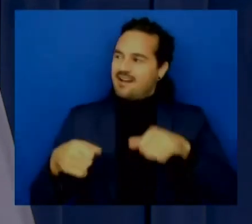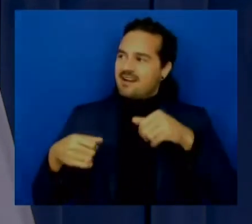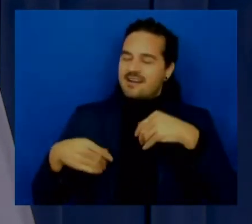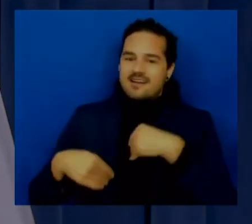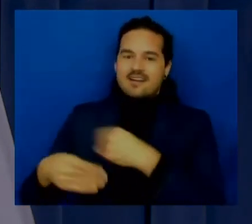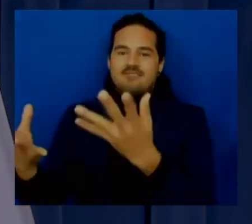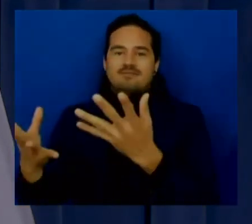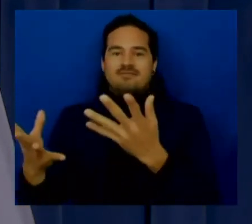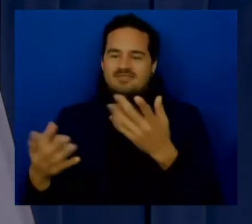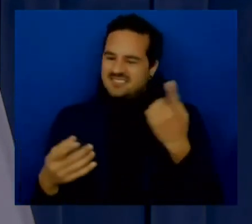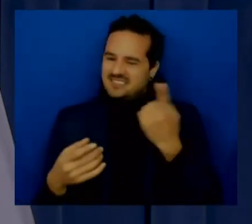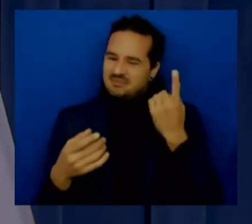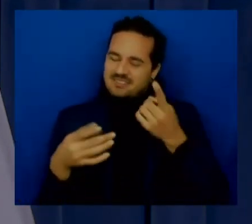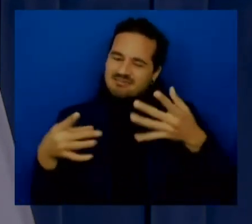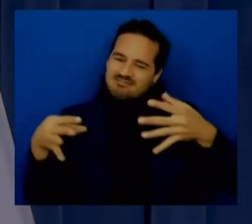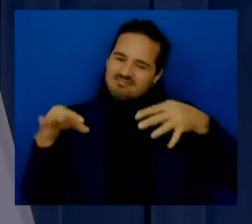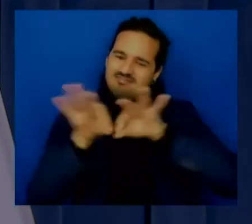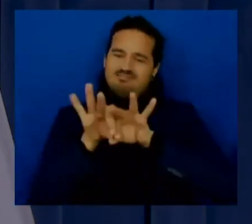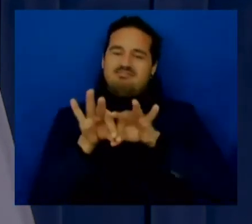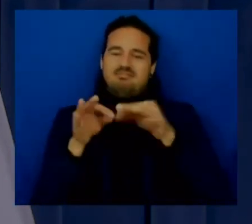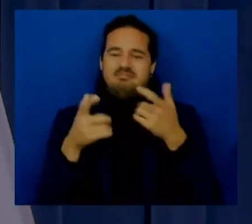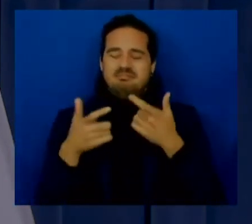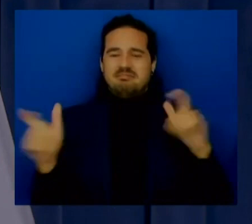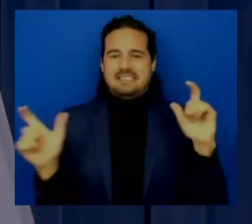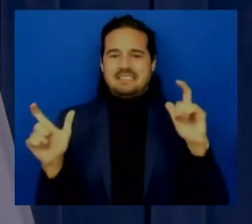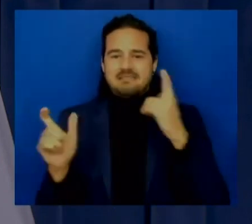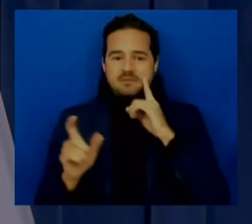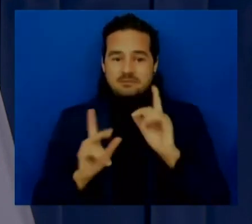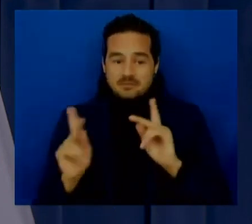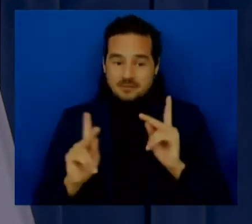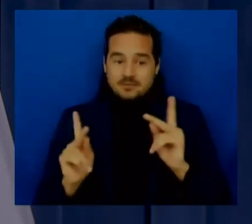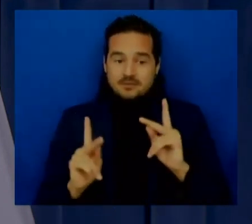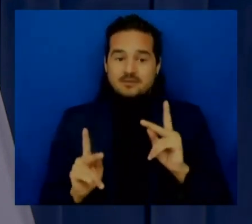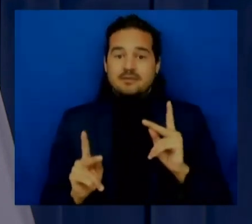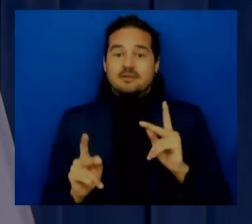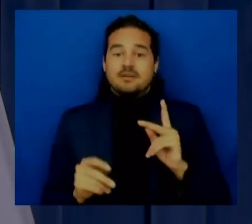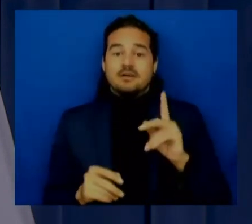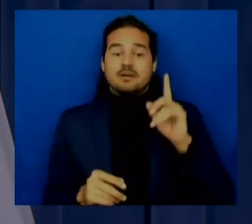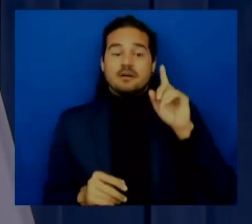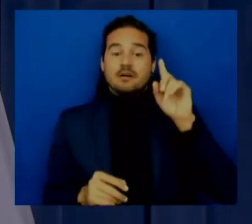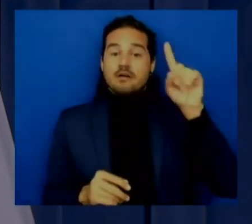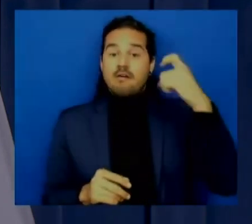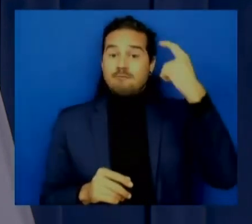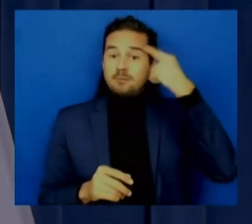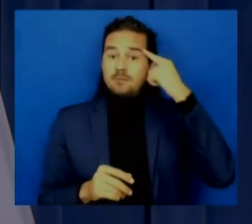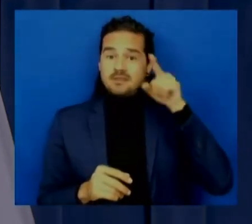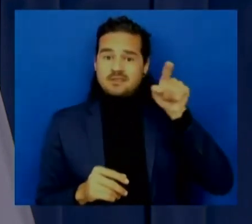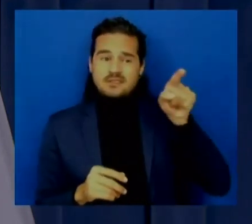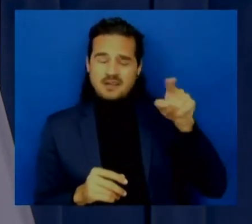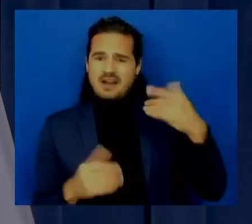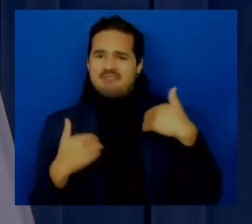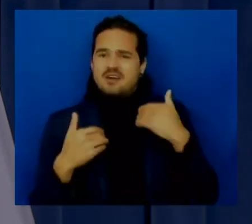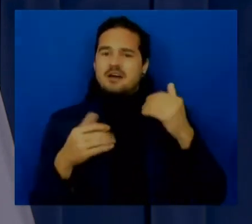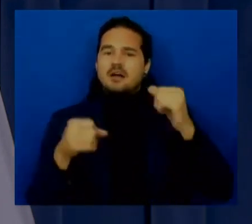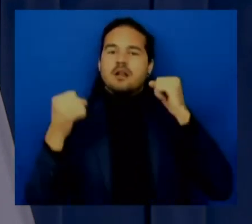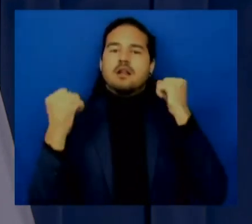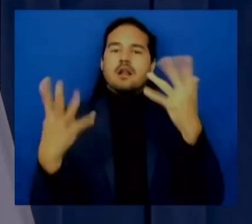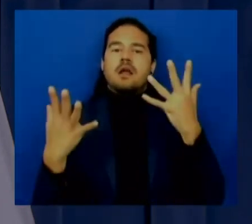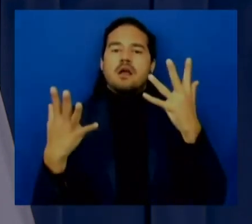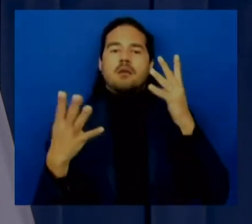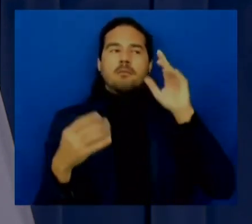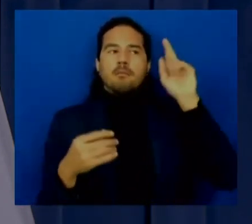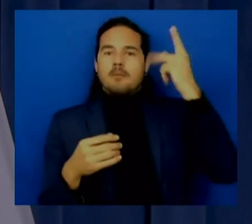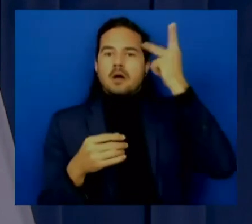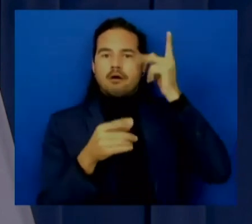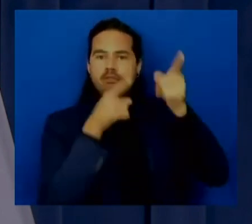is the case in politics, at least a lot of punditry suggests that we major in the minors and often lose